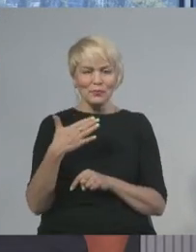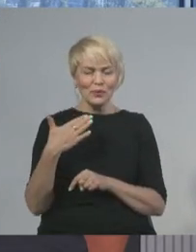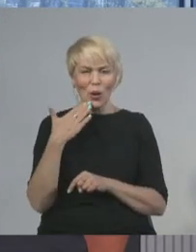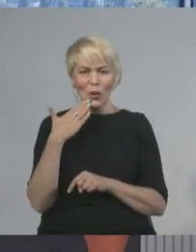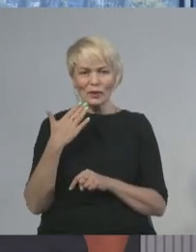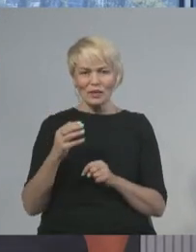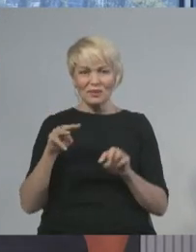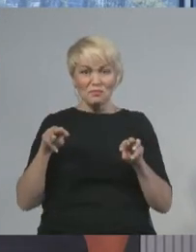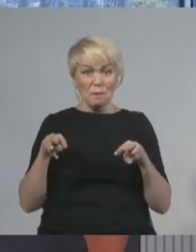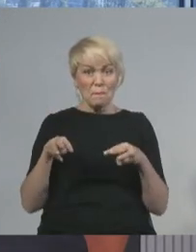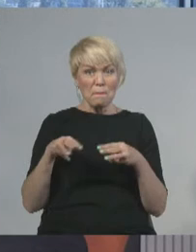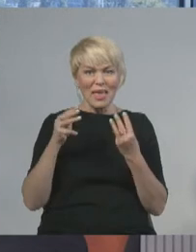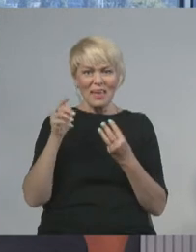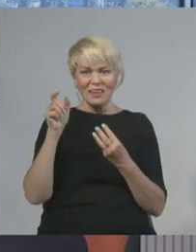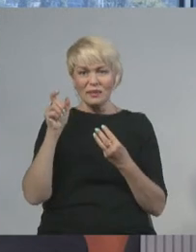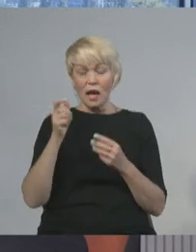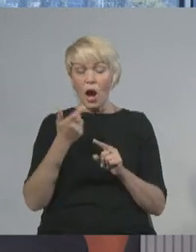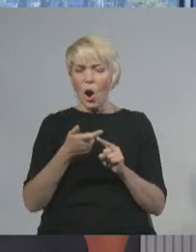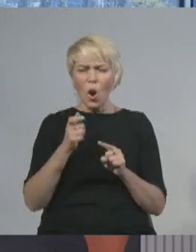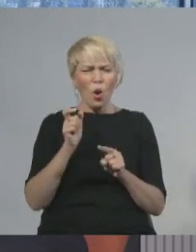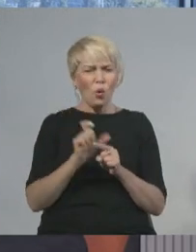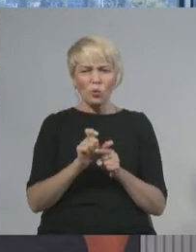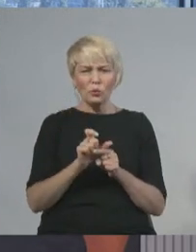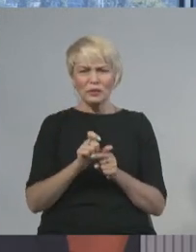because of that a lot of media